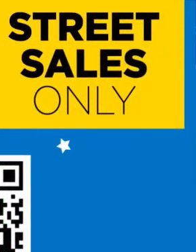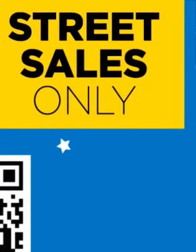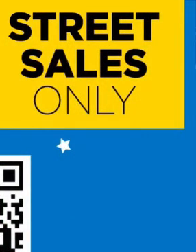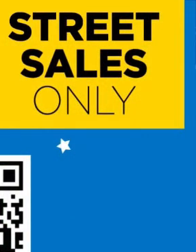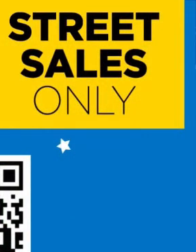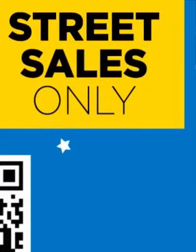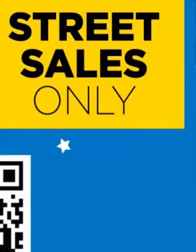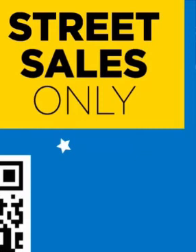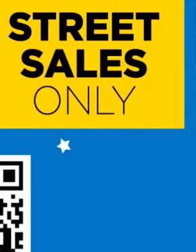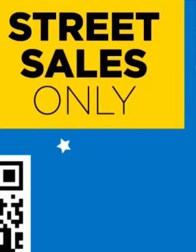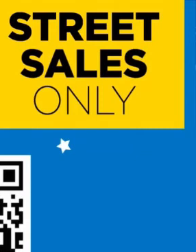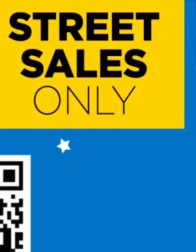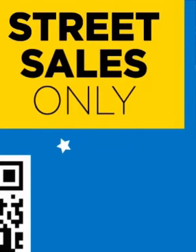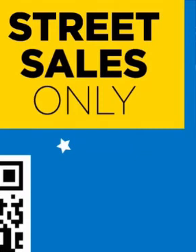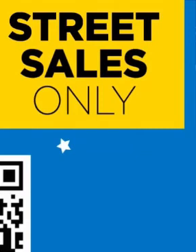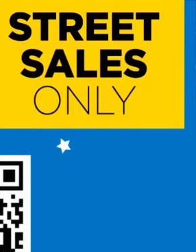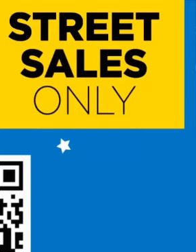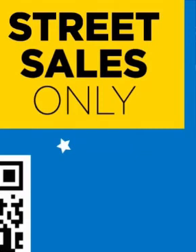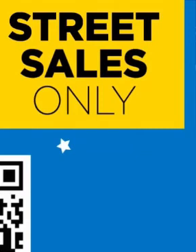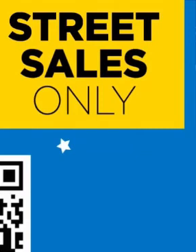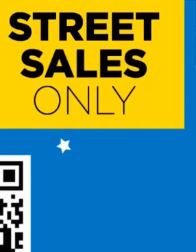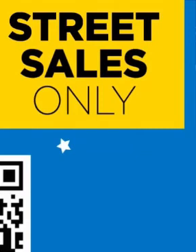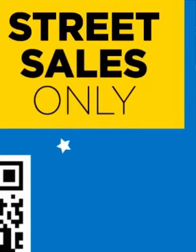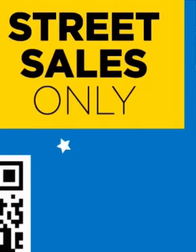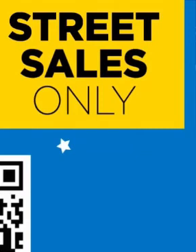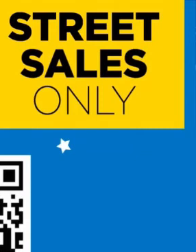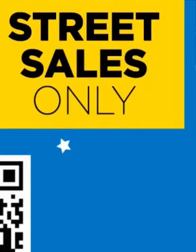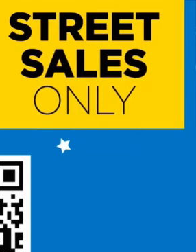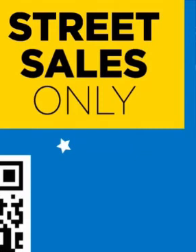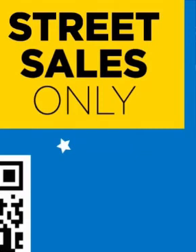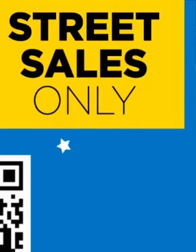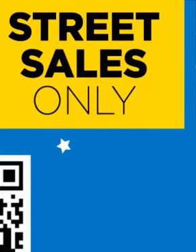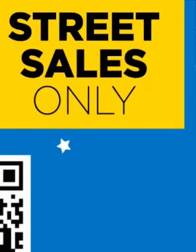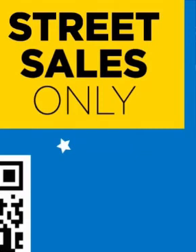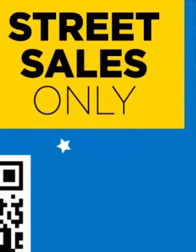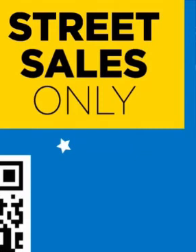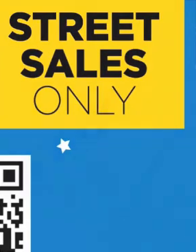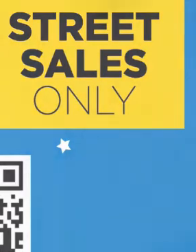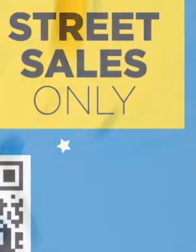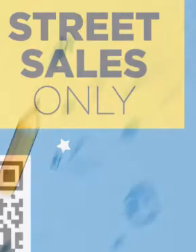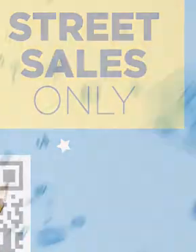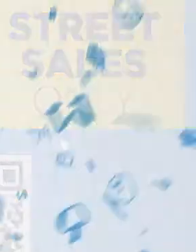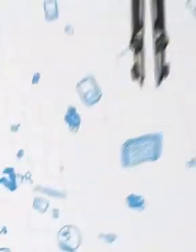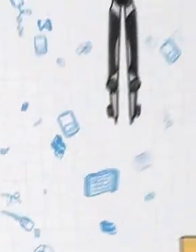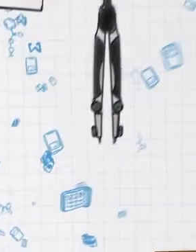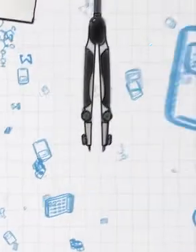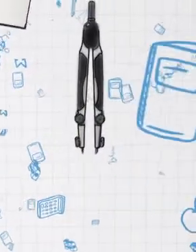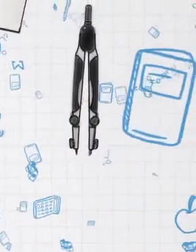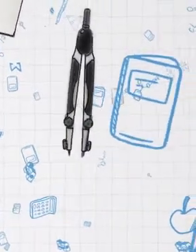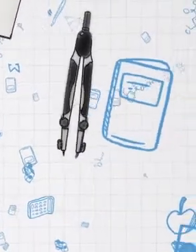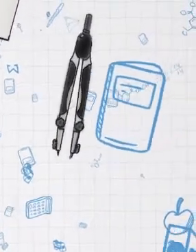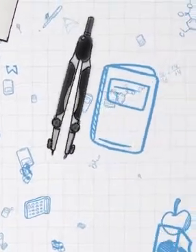minus 4. So we're going to have 5 and we take away 4. 1, 2,